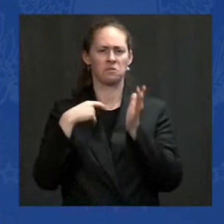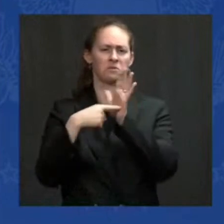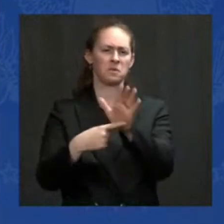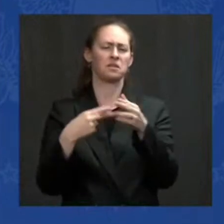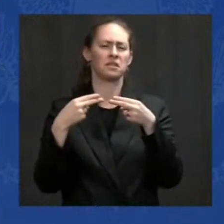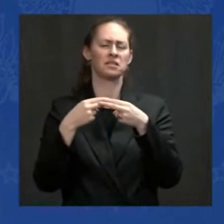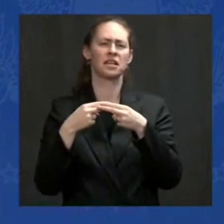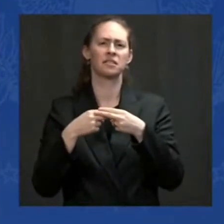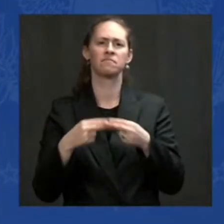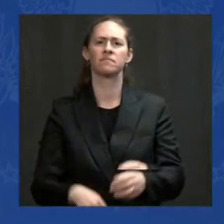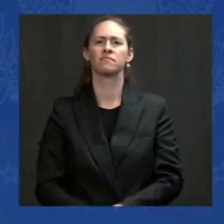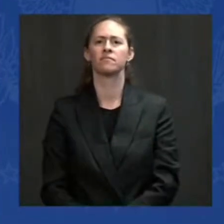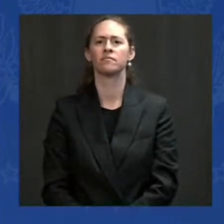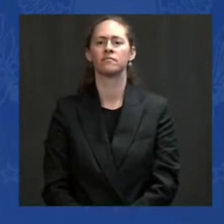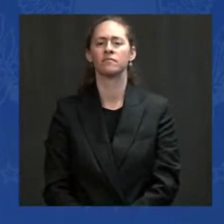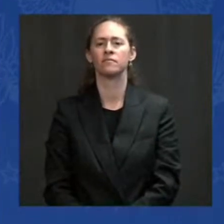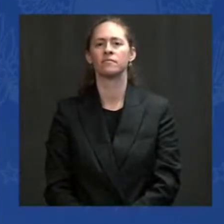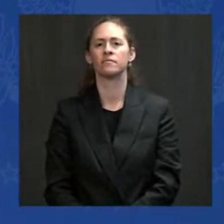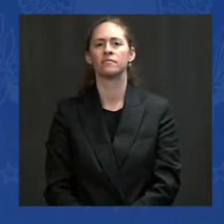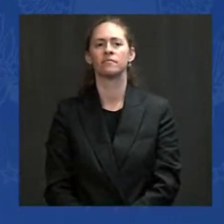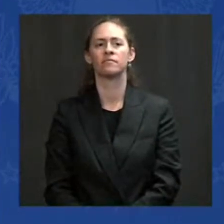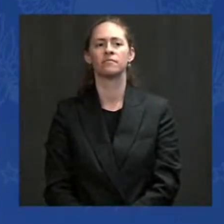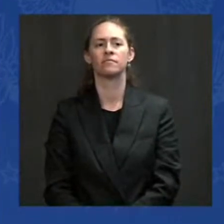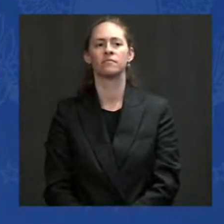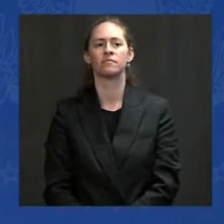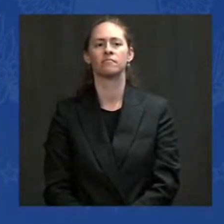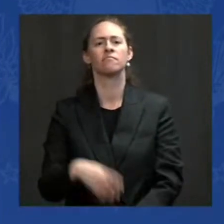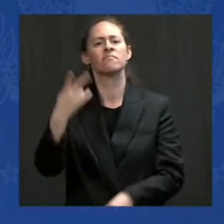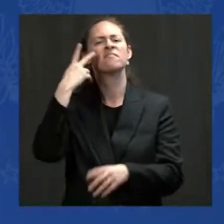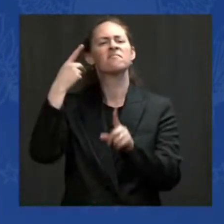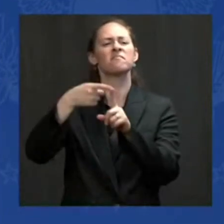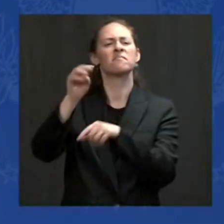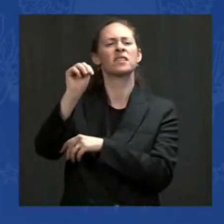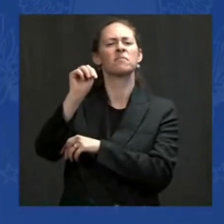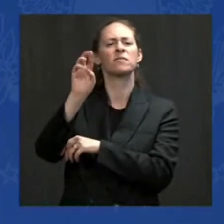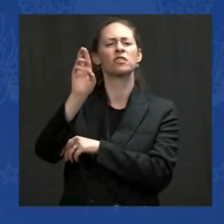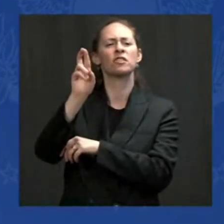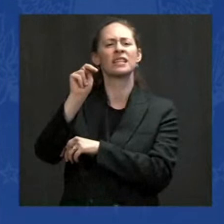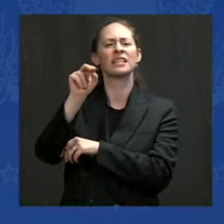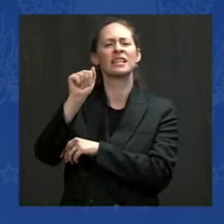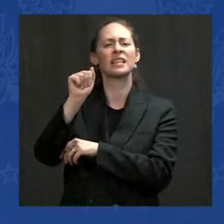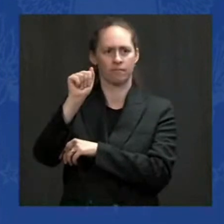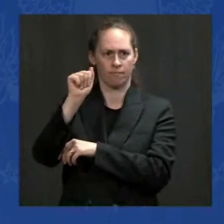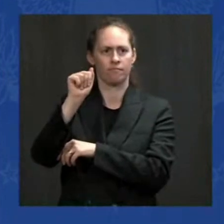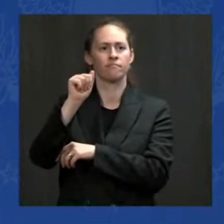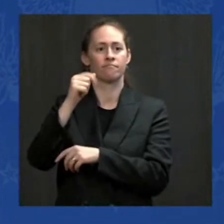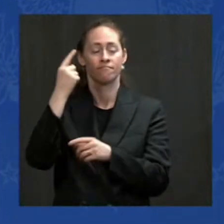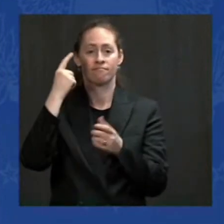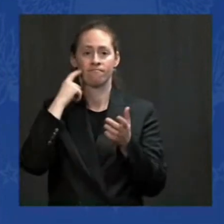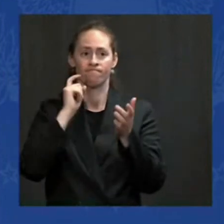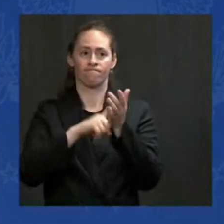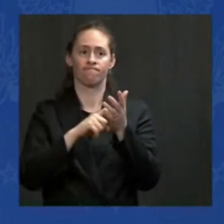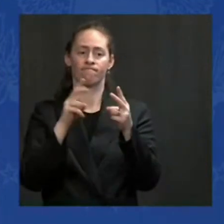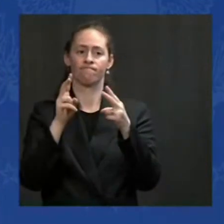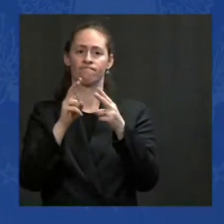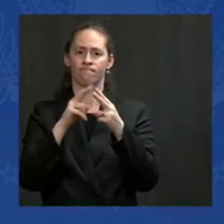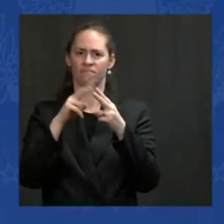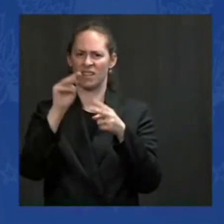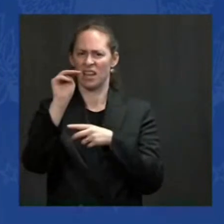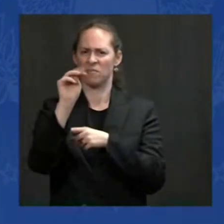First, let's take a look at the mRNA vaccines, which are 2 out of the 3 vaccines that are used in this country, and